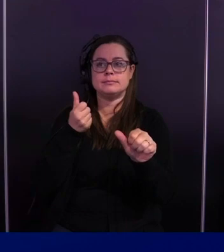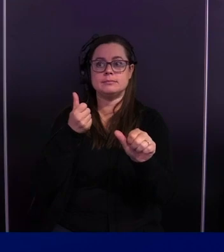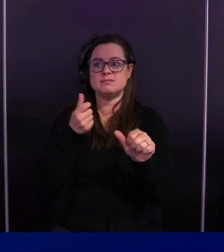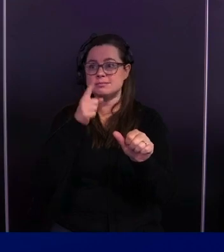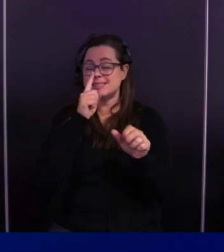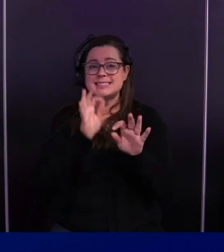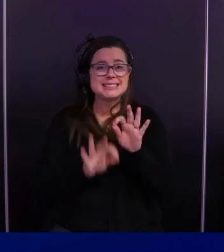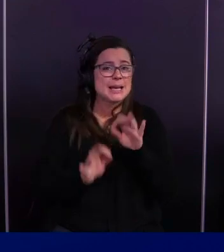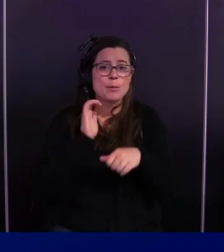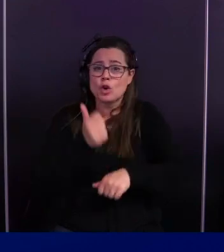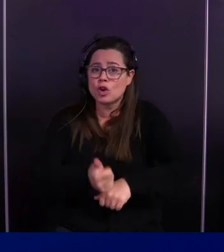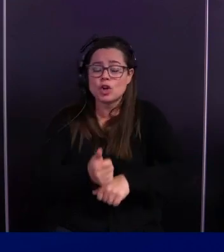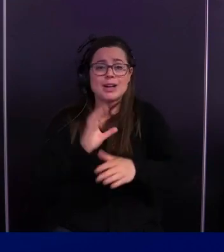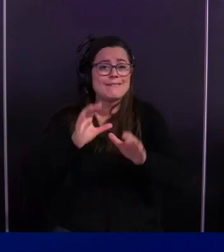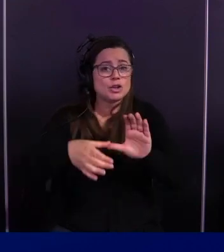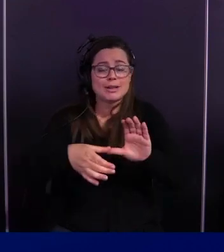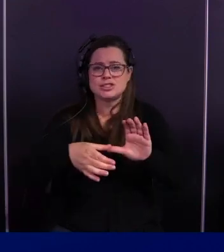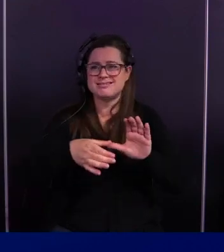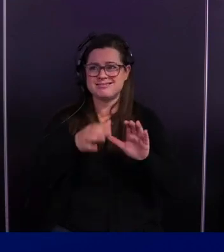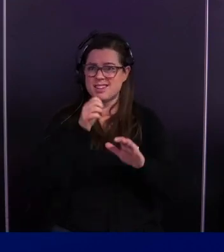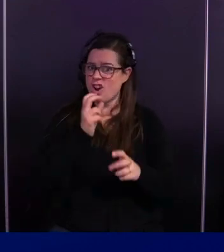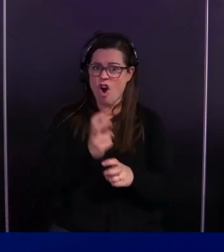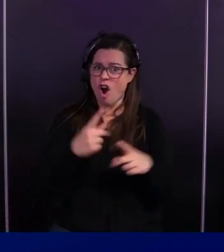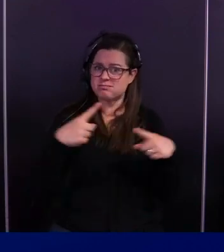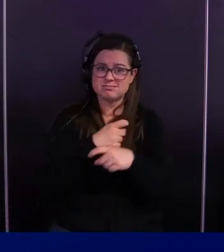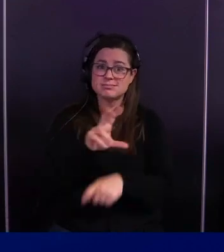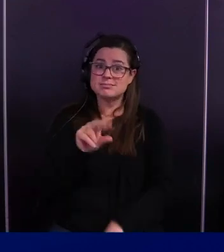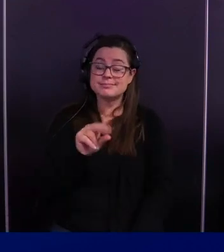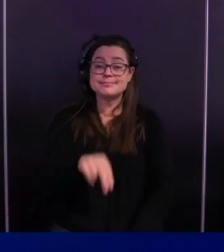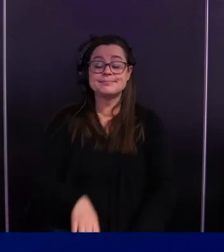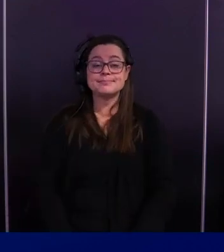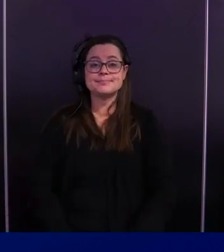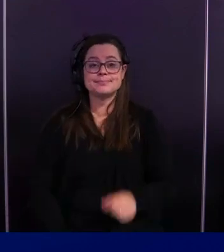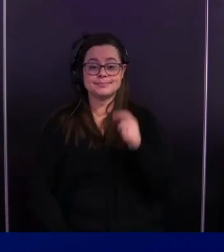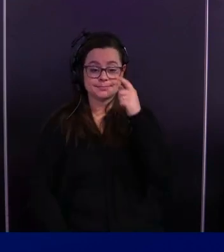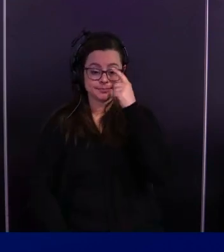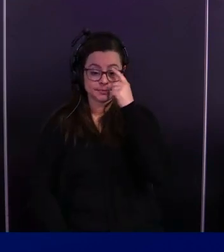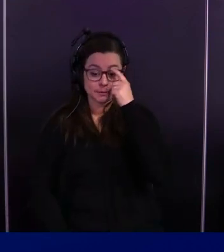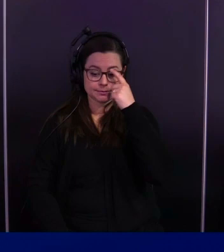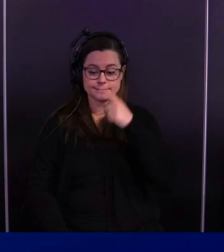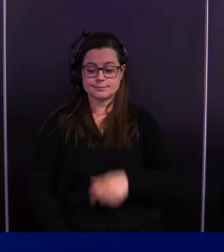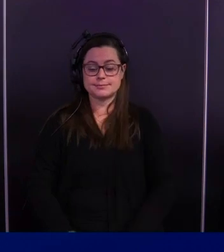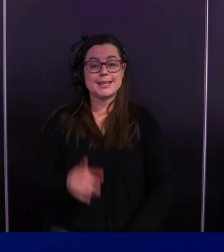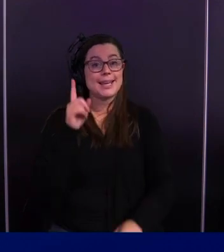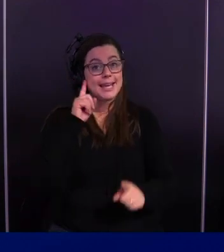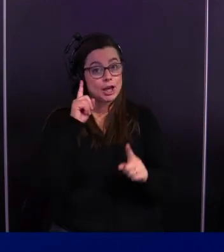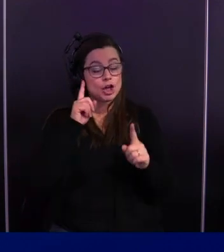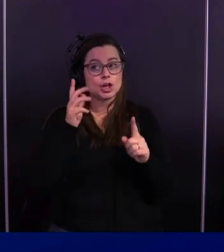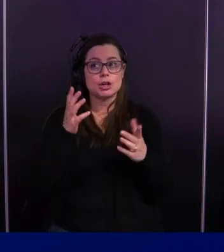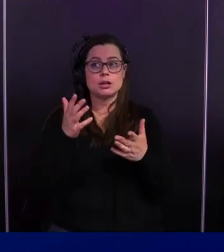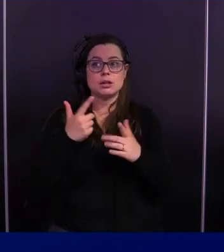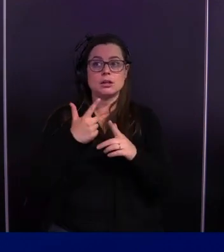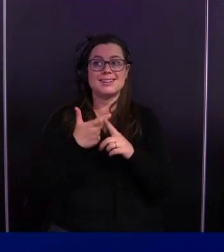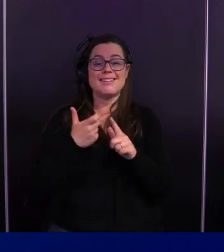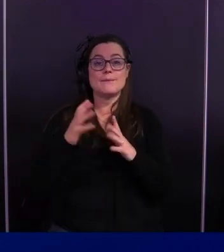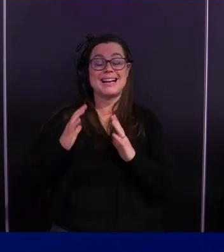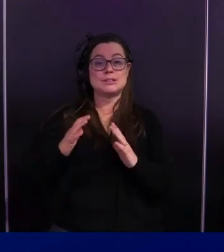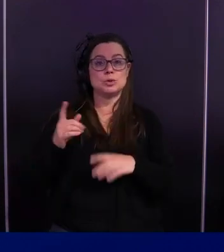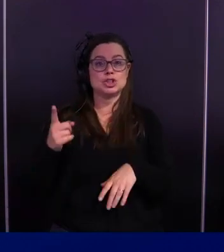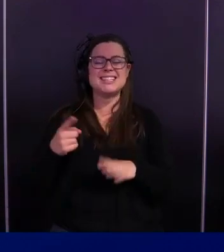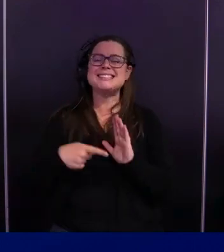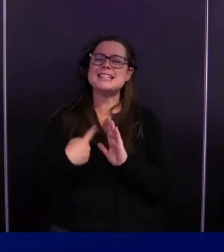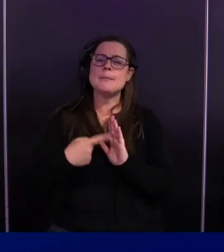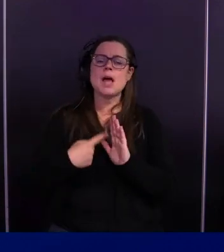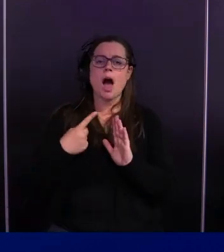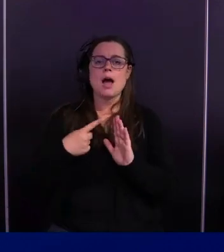simple configurations. These aren't hard. Well, one of the things that we hear is customers sometimes get